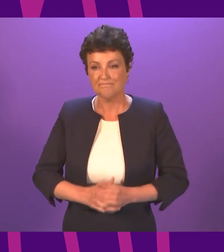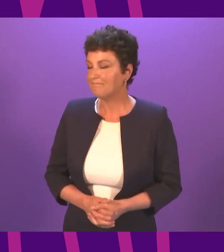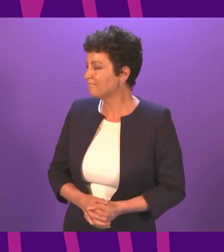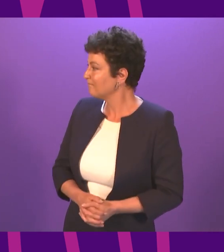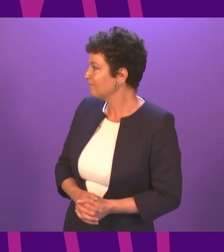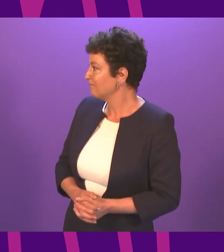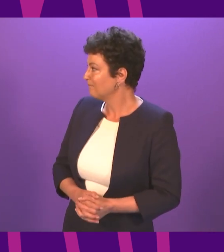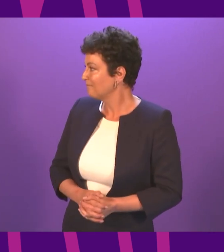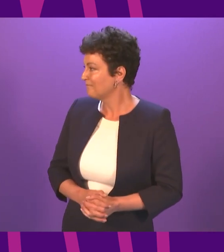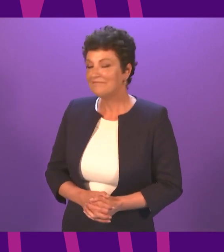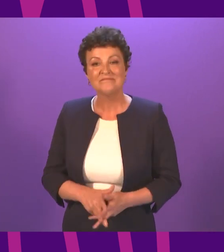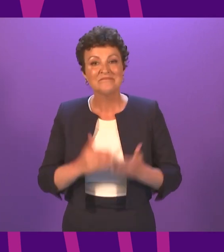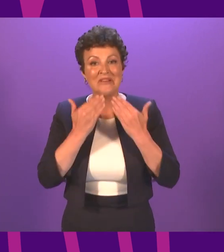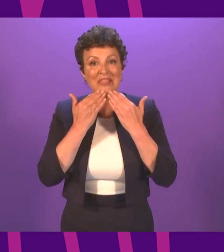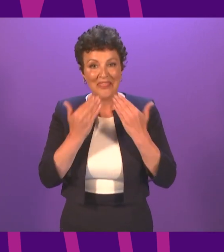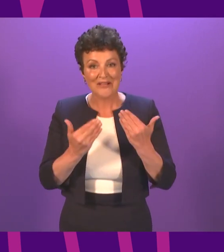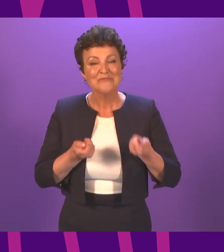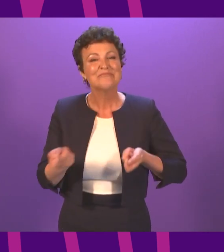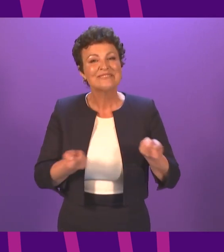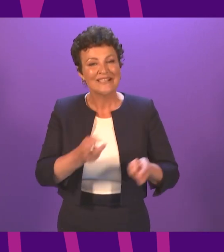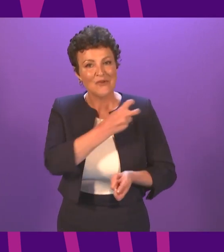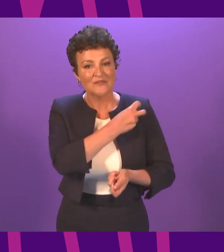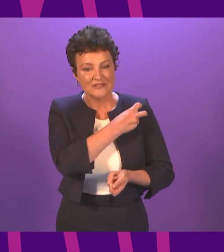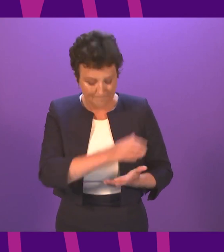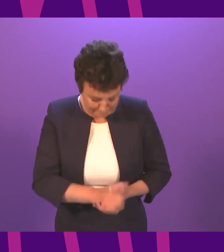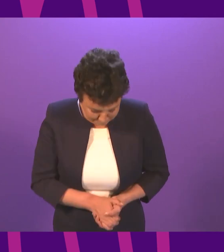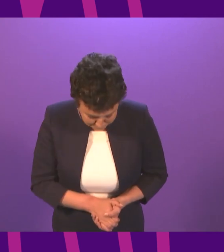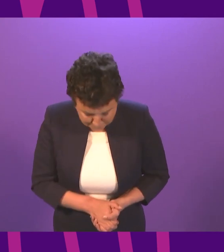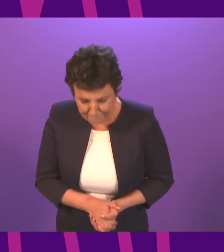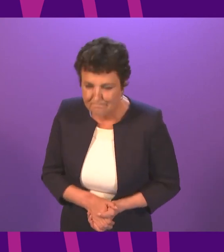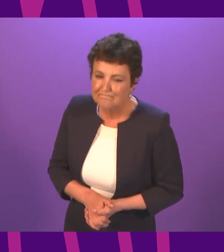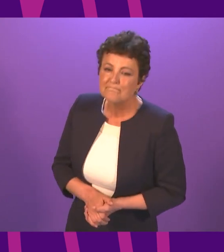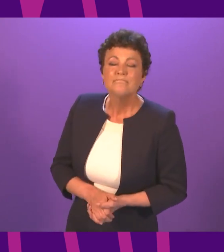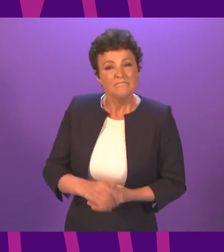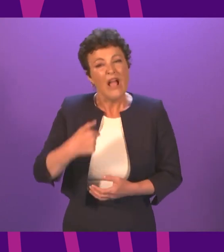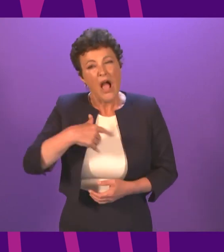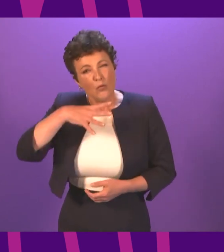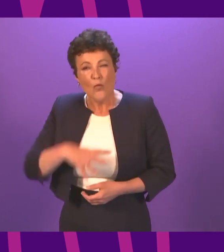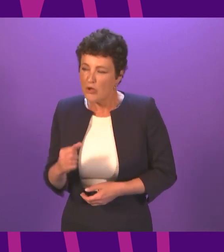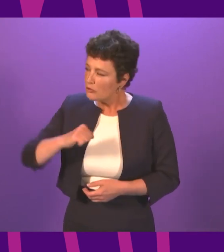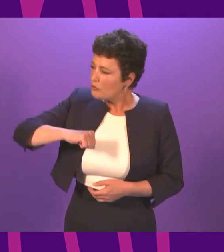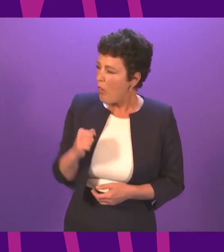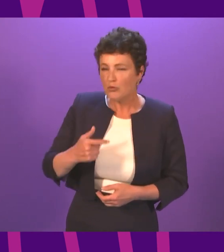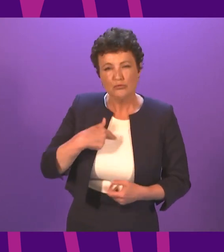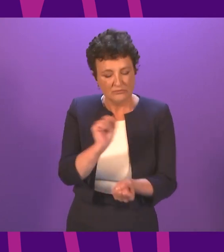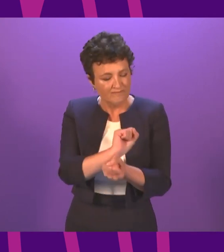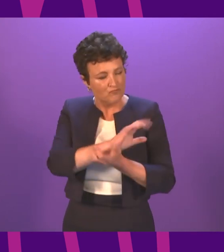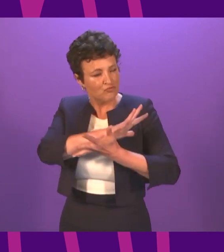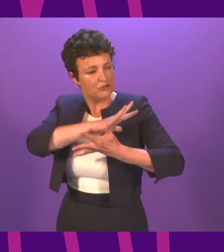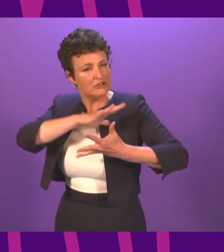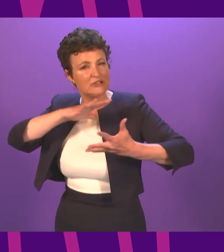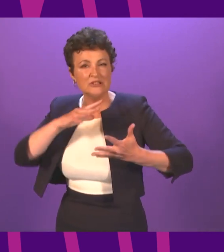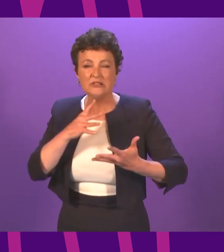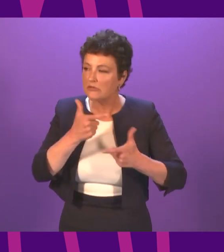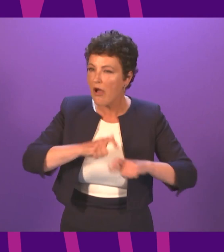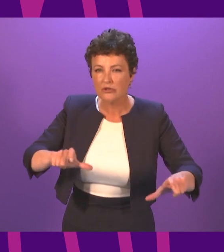Thank you, Presiding Officer. I want Scotland to be a liberal country, where everyone can live as they wish, not